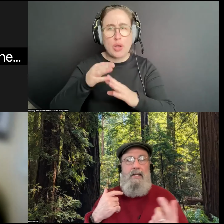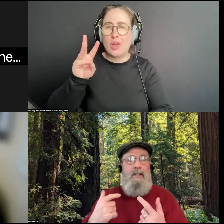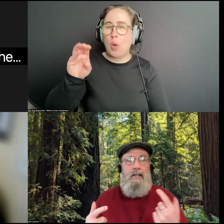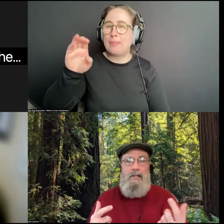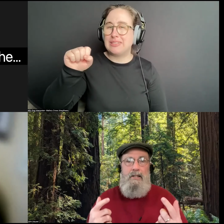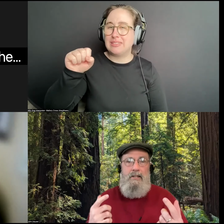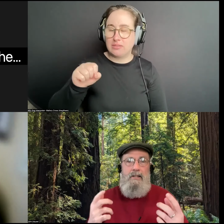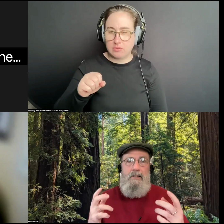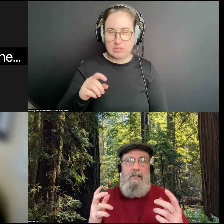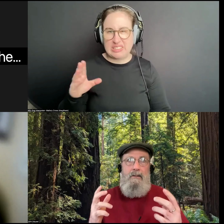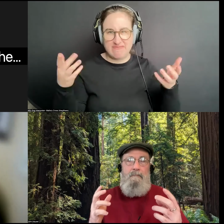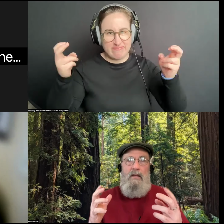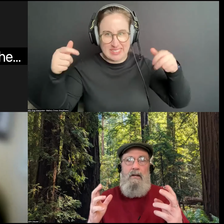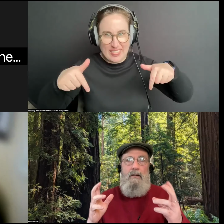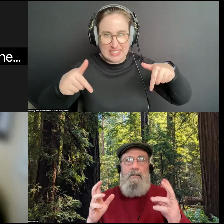it's basically this.